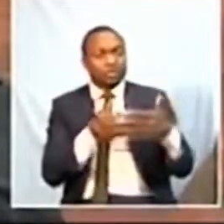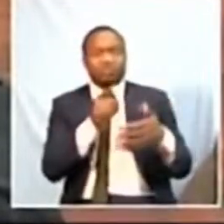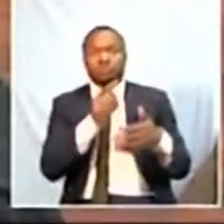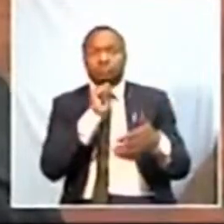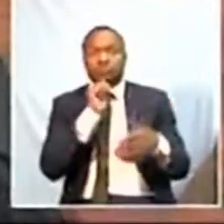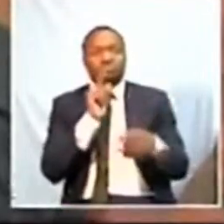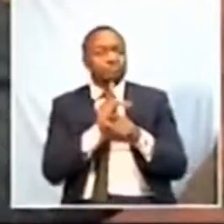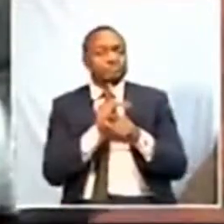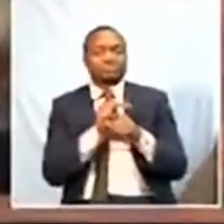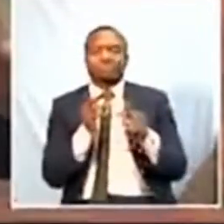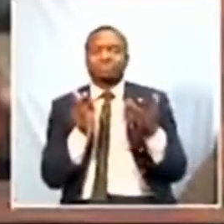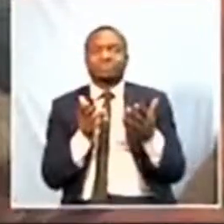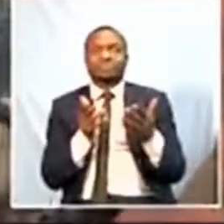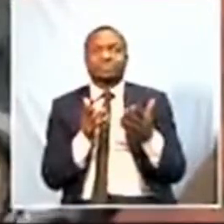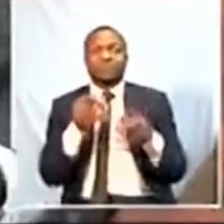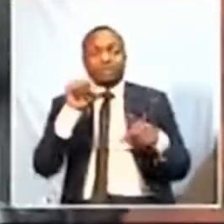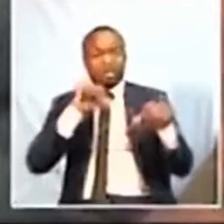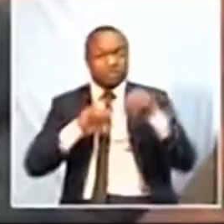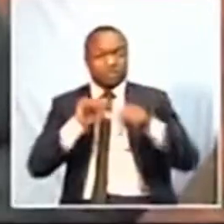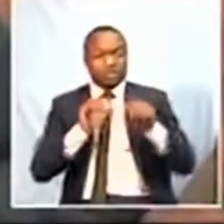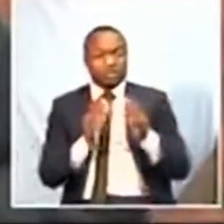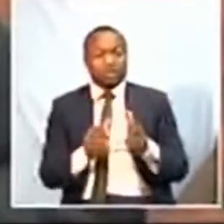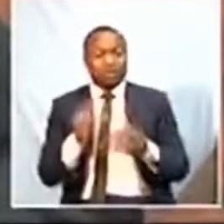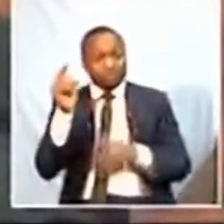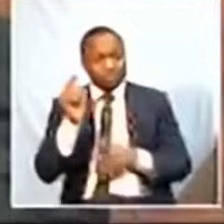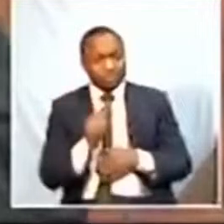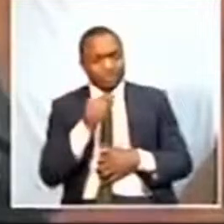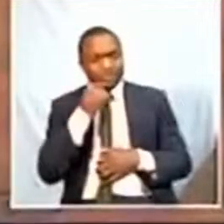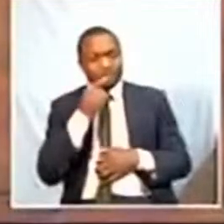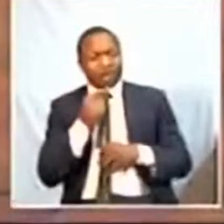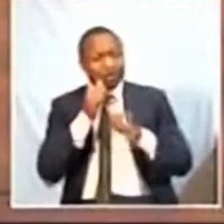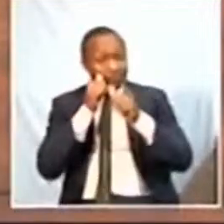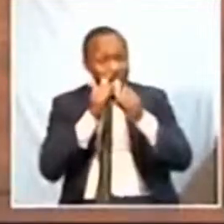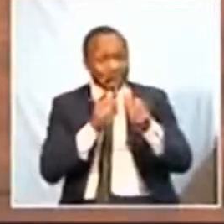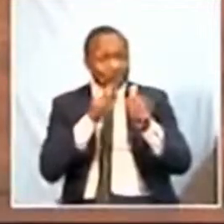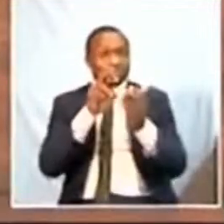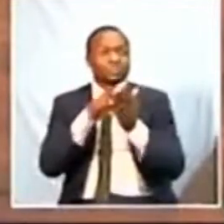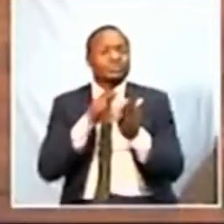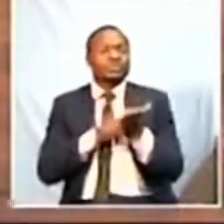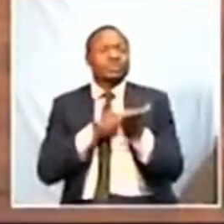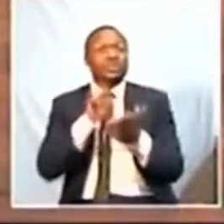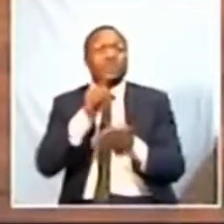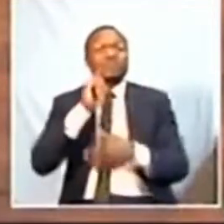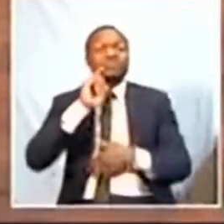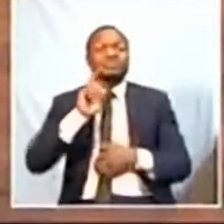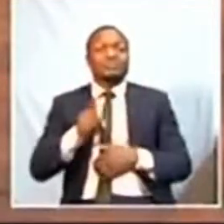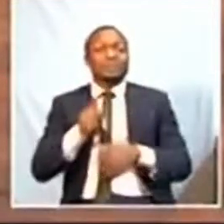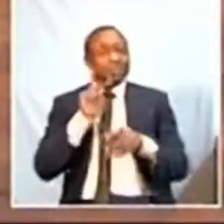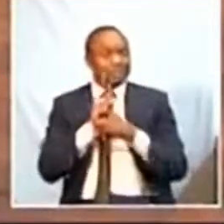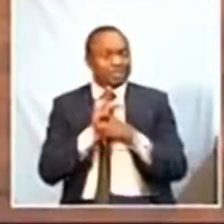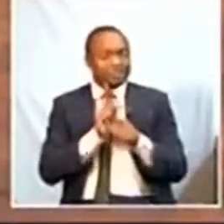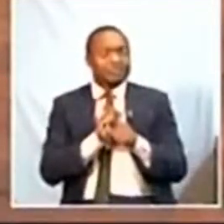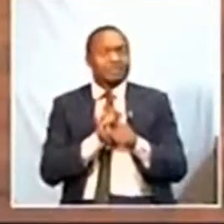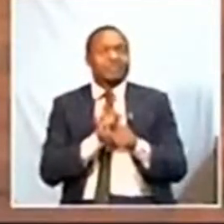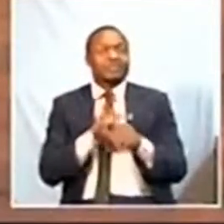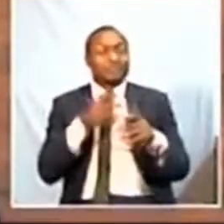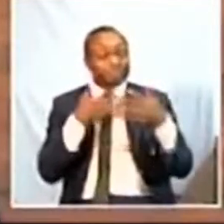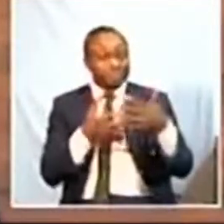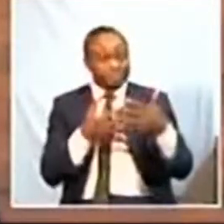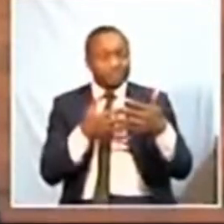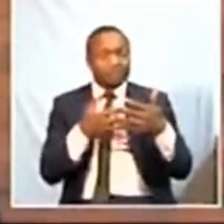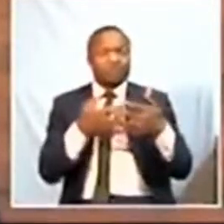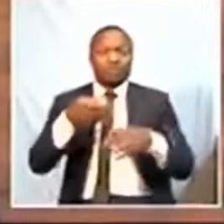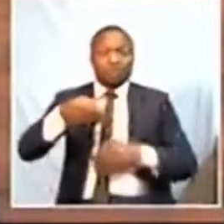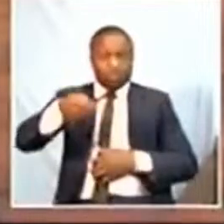don't keep. The auditors, they will come and say, according to the regulation, you are supposed to have kept documents of